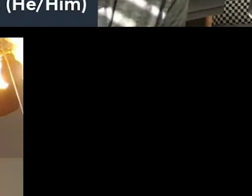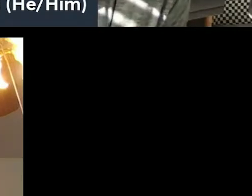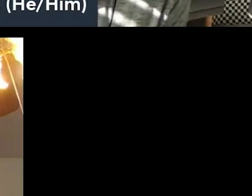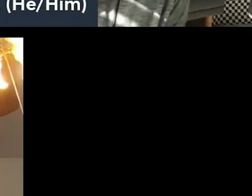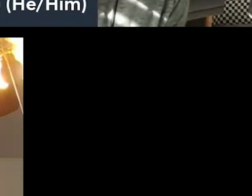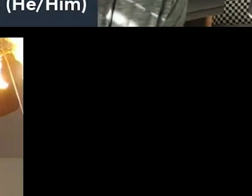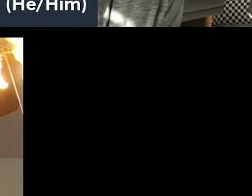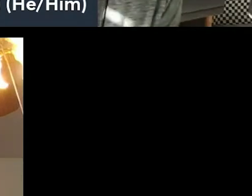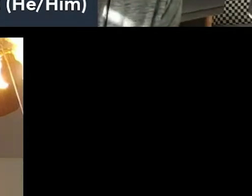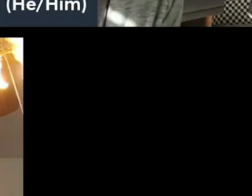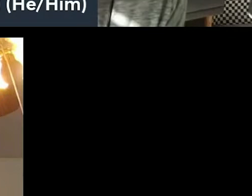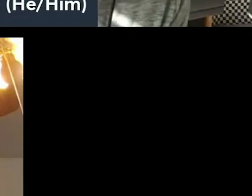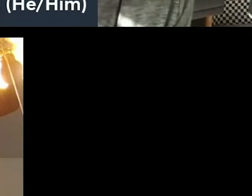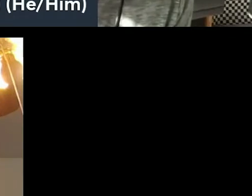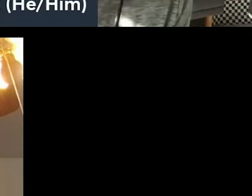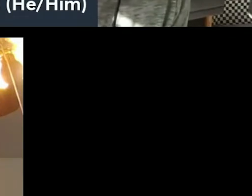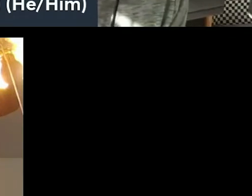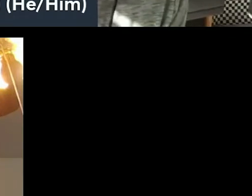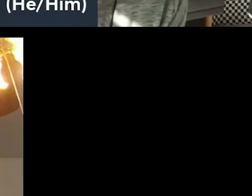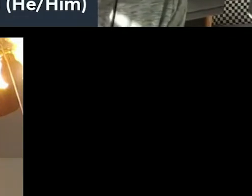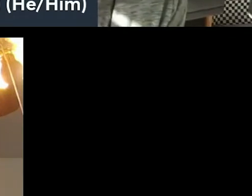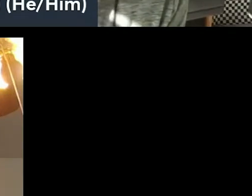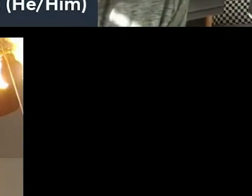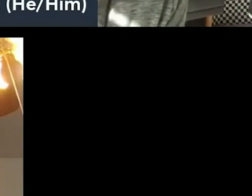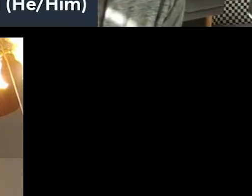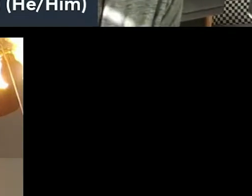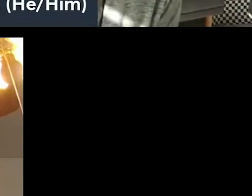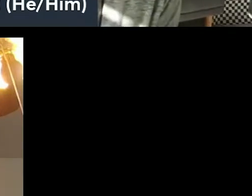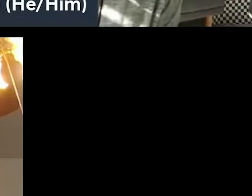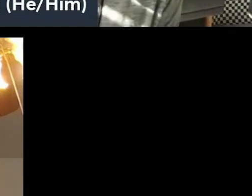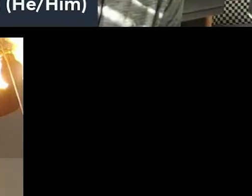I haven't been using it longer than 12 years. So